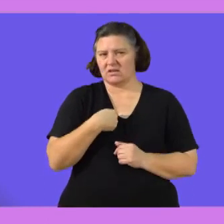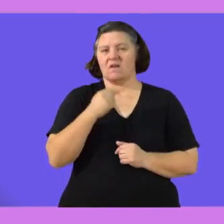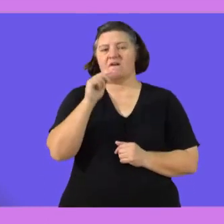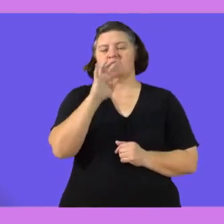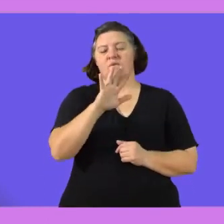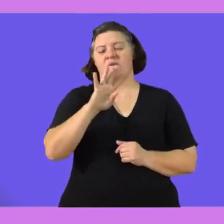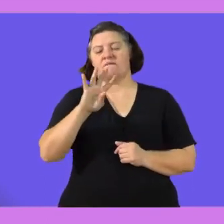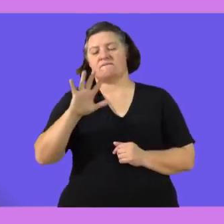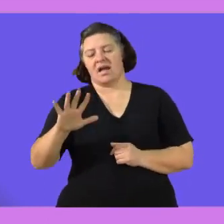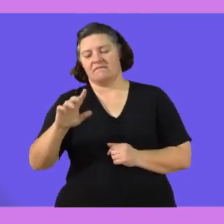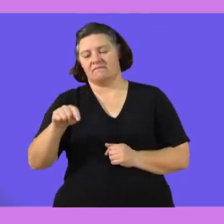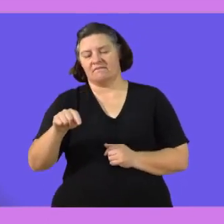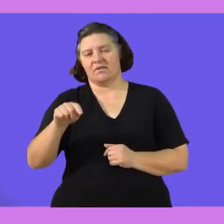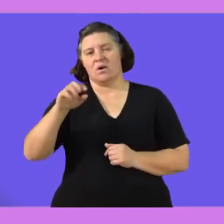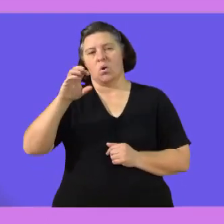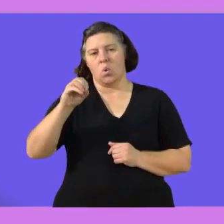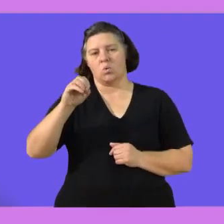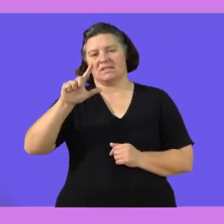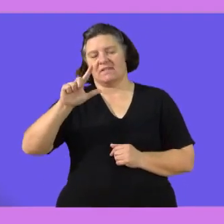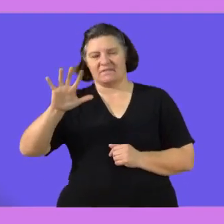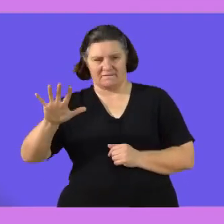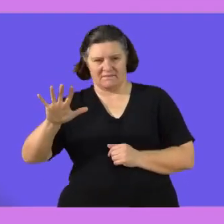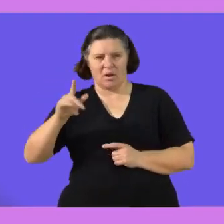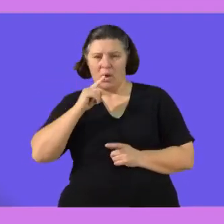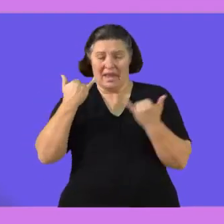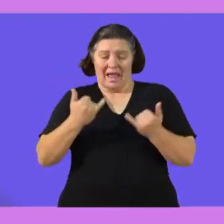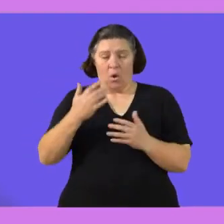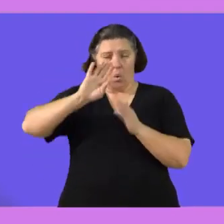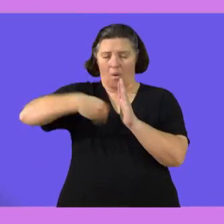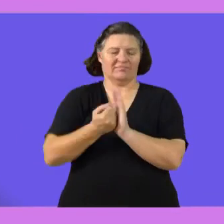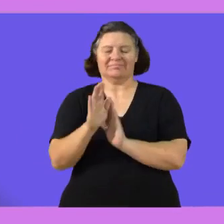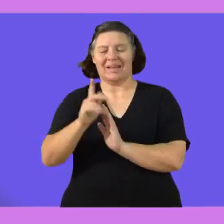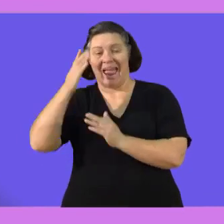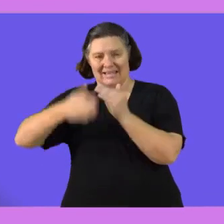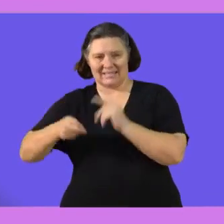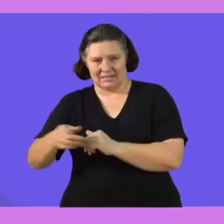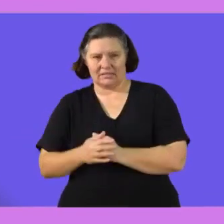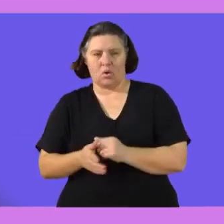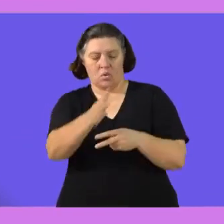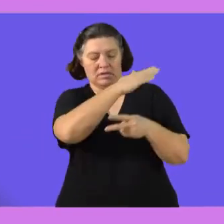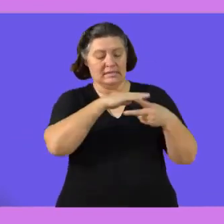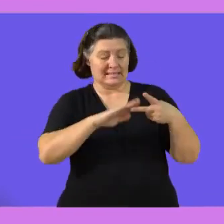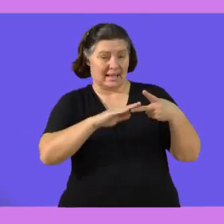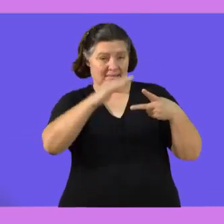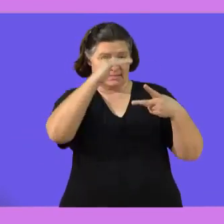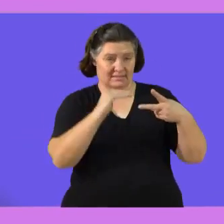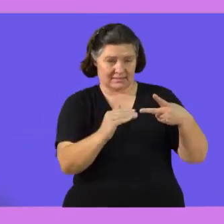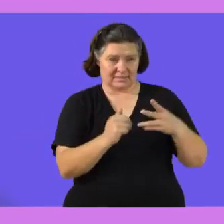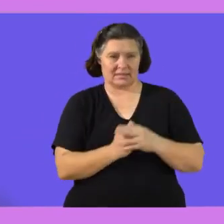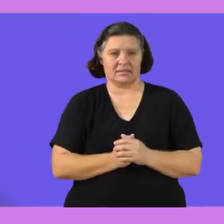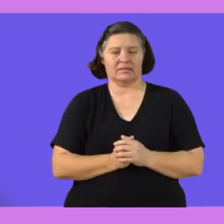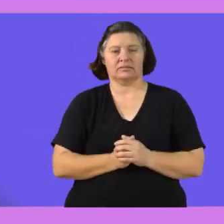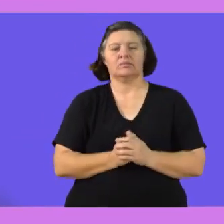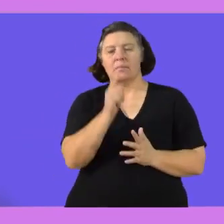okay, and basically 8 cents. But I will round off at the end now. Then if I look in block number 2, here we